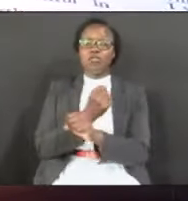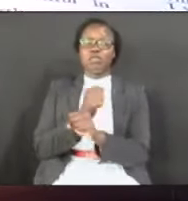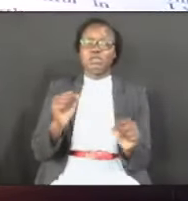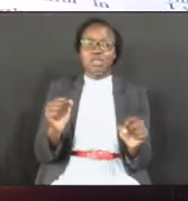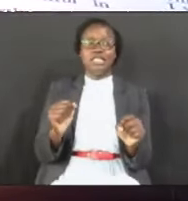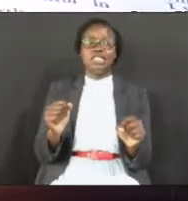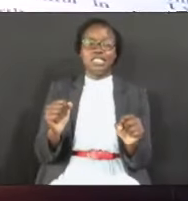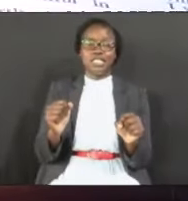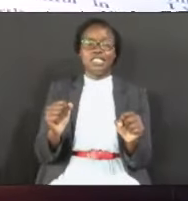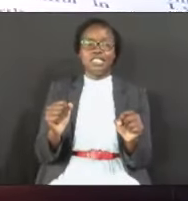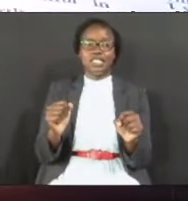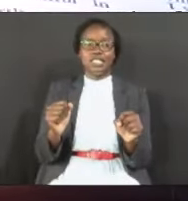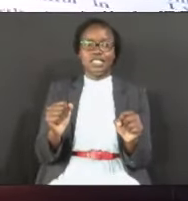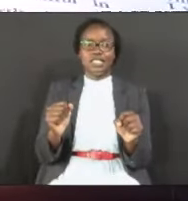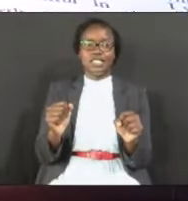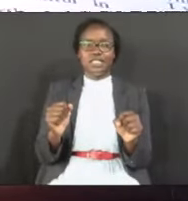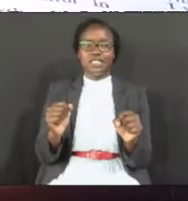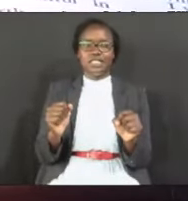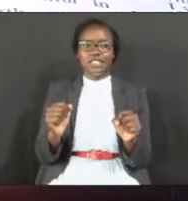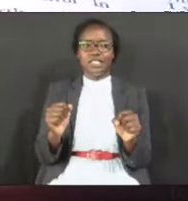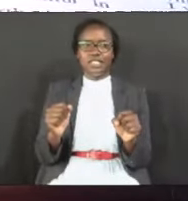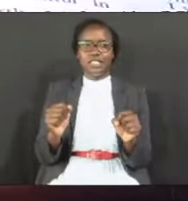impossibilities.